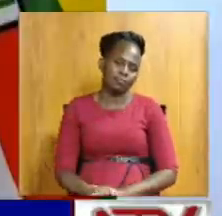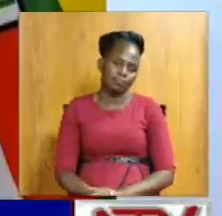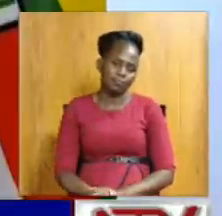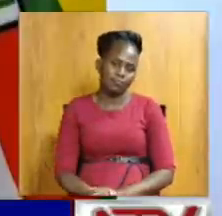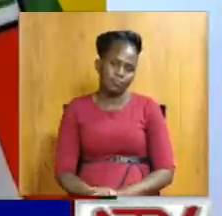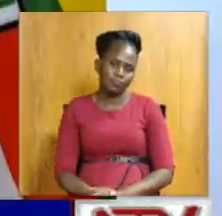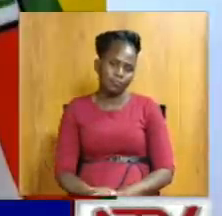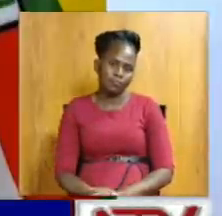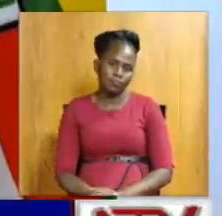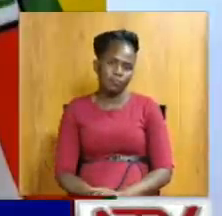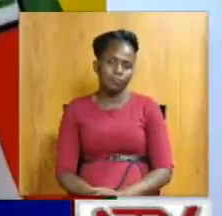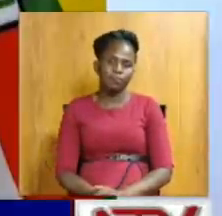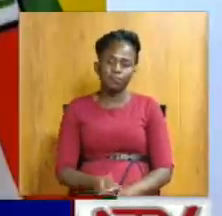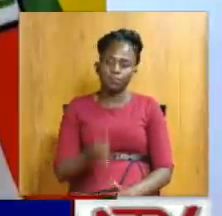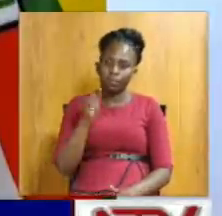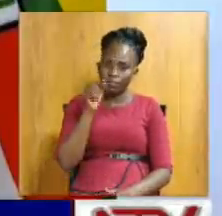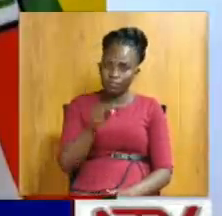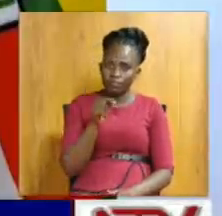It is this unity,